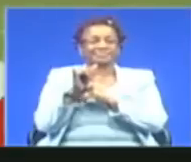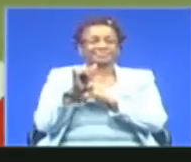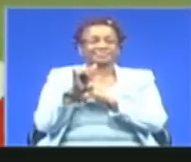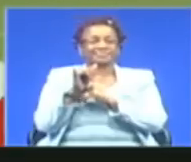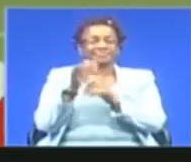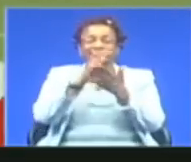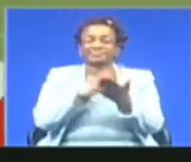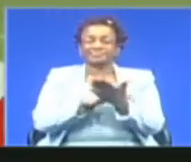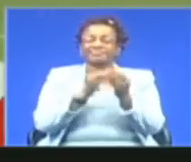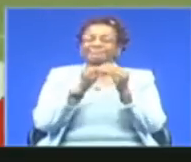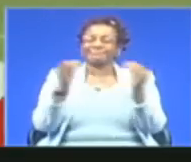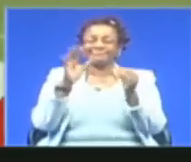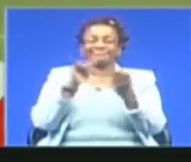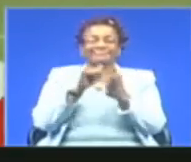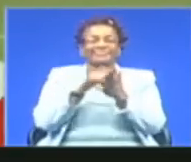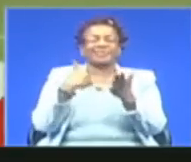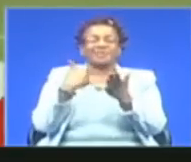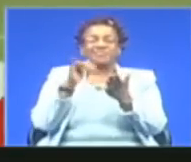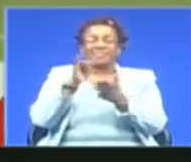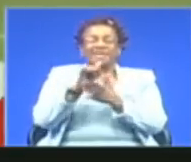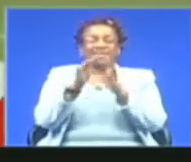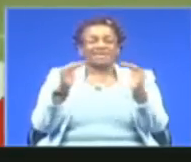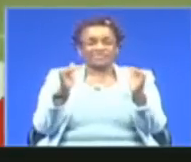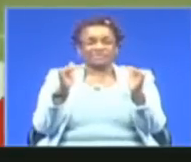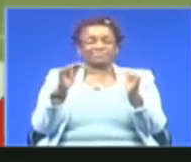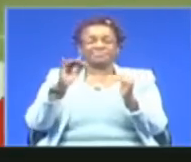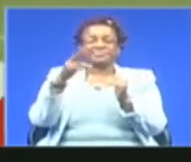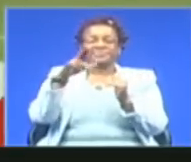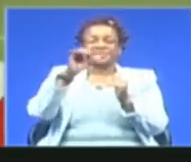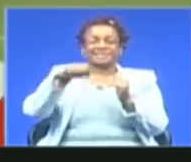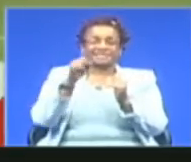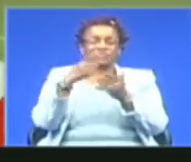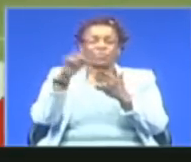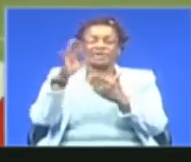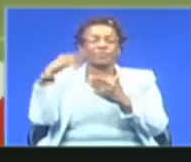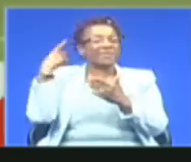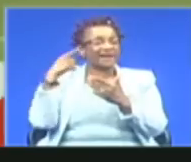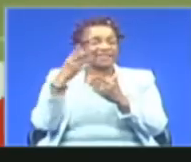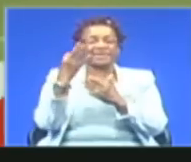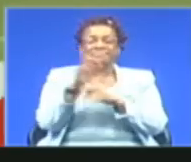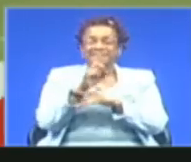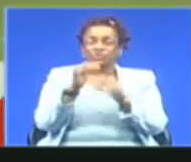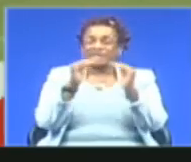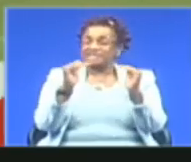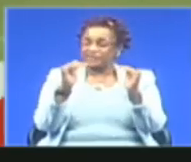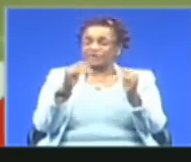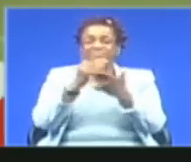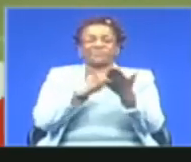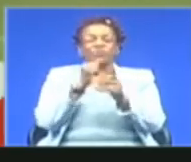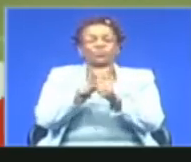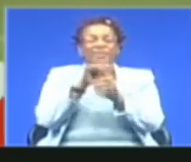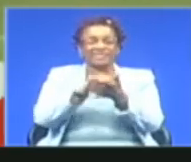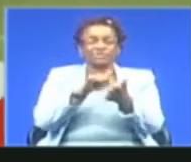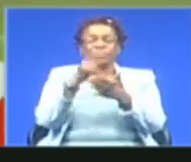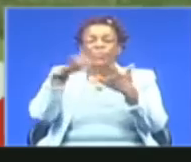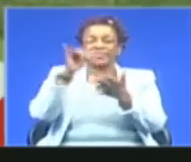before Luanga Clifford pulled the Slam Boys level. Chris Odrol then netted the winner for Mathare 3 minutes to the interval, before holding on to the win that